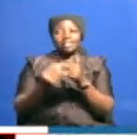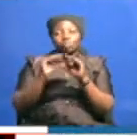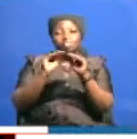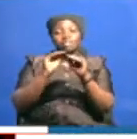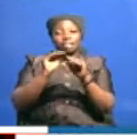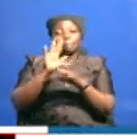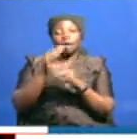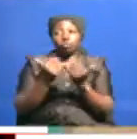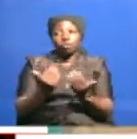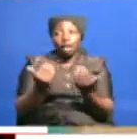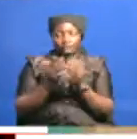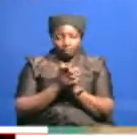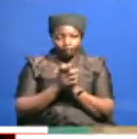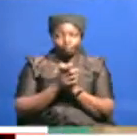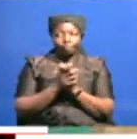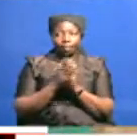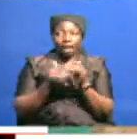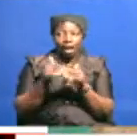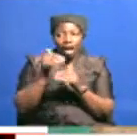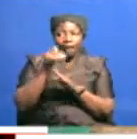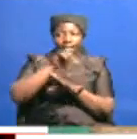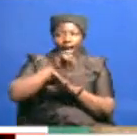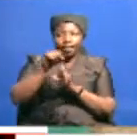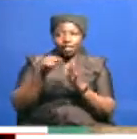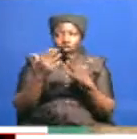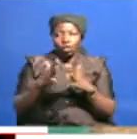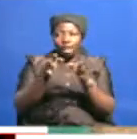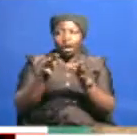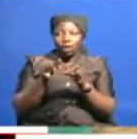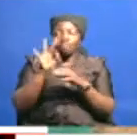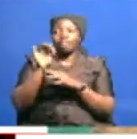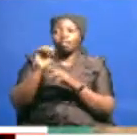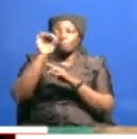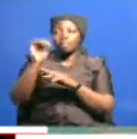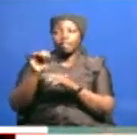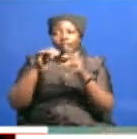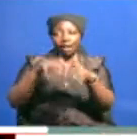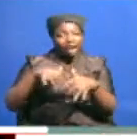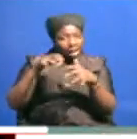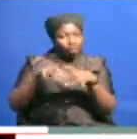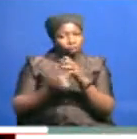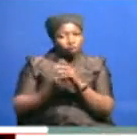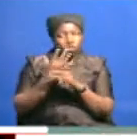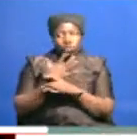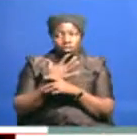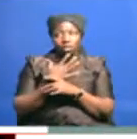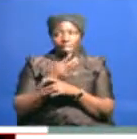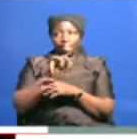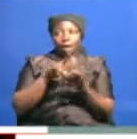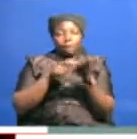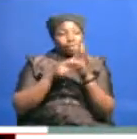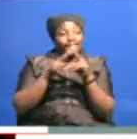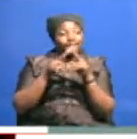schools. Currently, post-harvest losses account for about 30% of agricultural produce. And for us, this project is important,